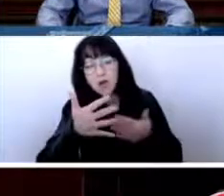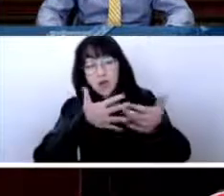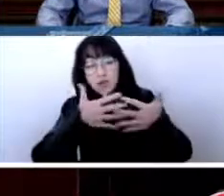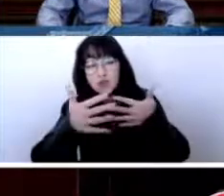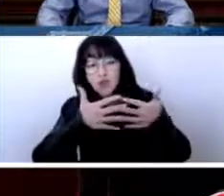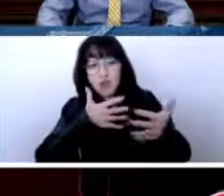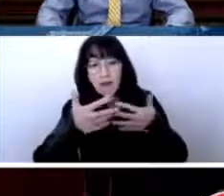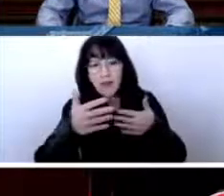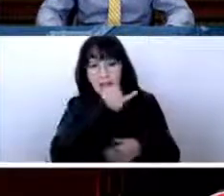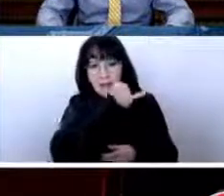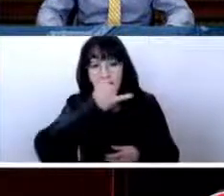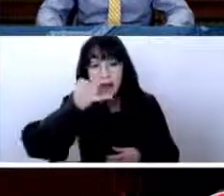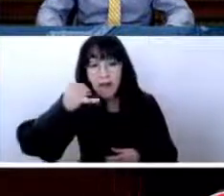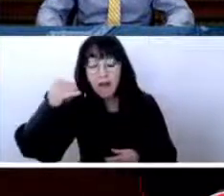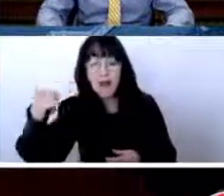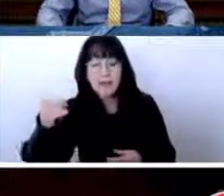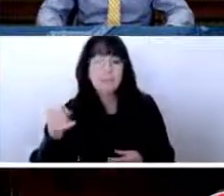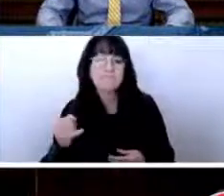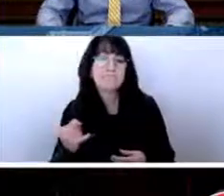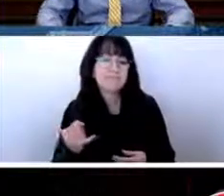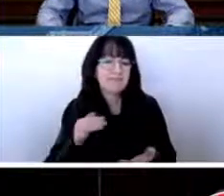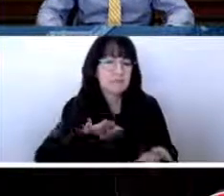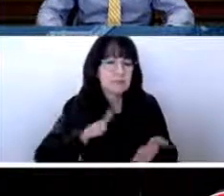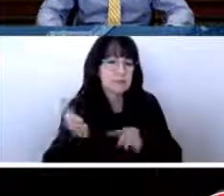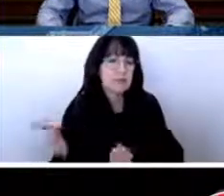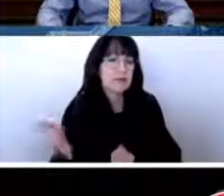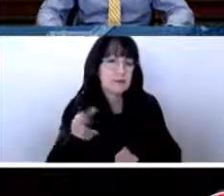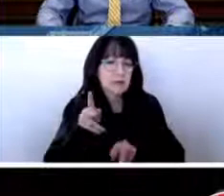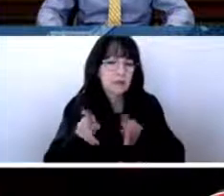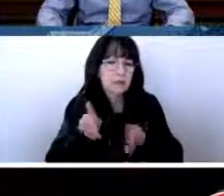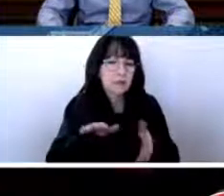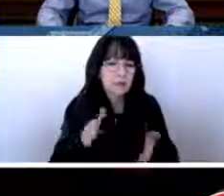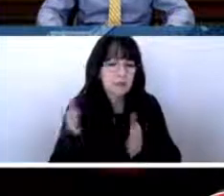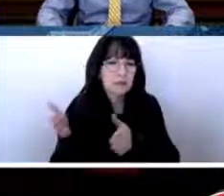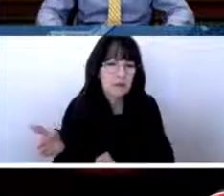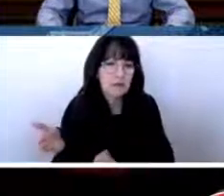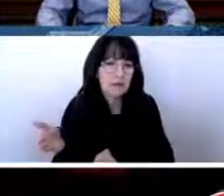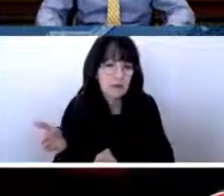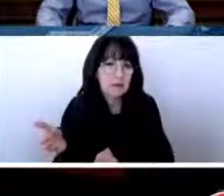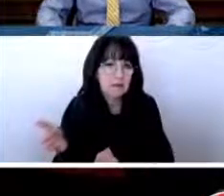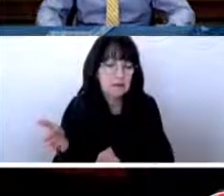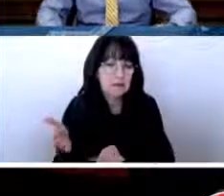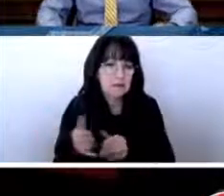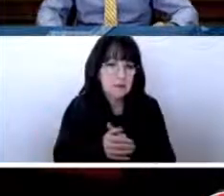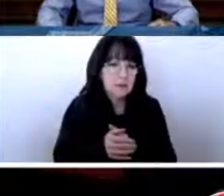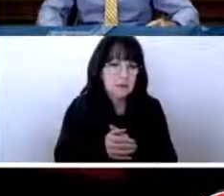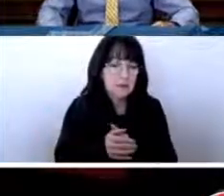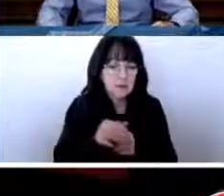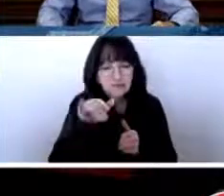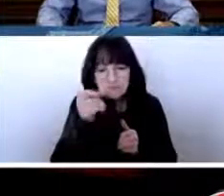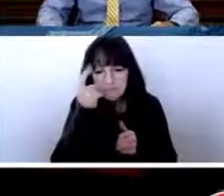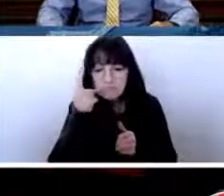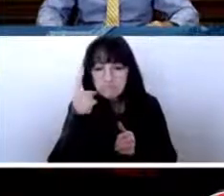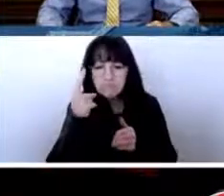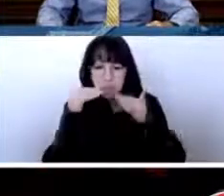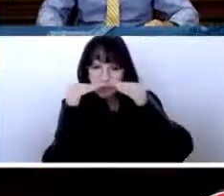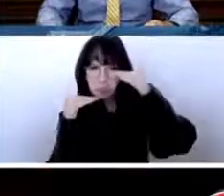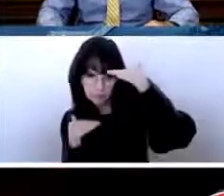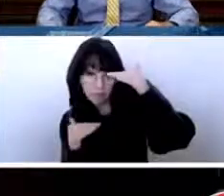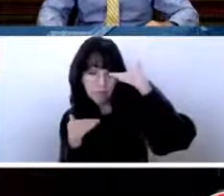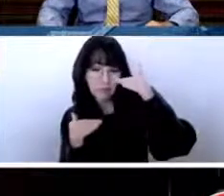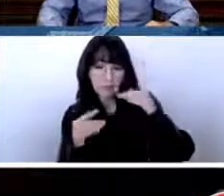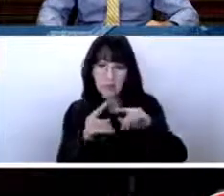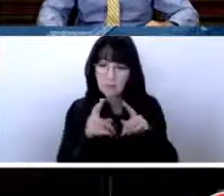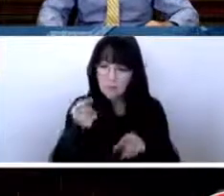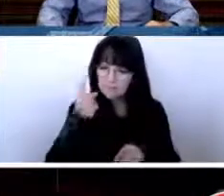deaths, which you can see it lags the other two significantly. But the